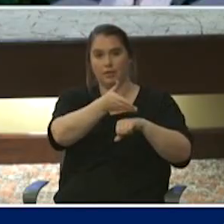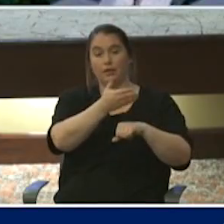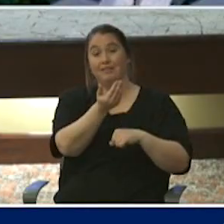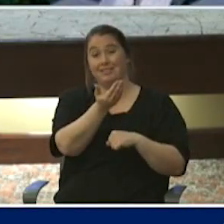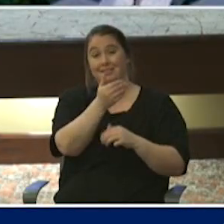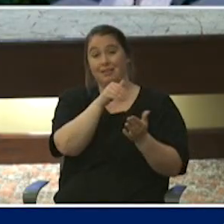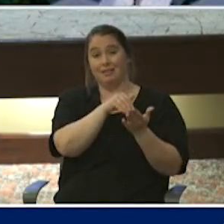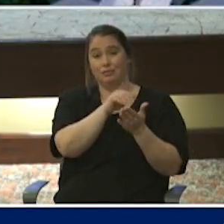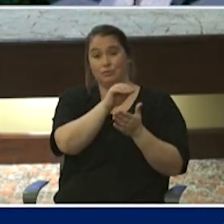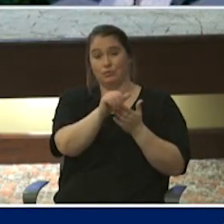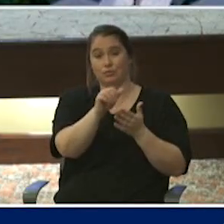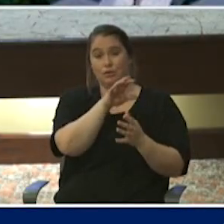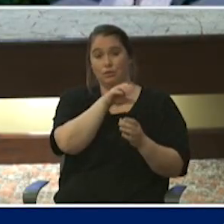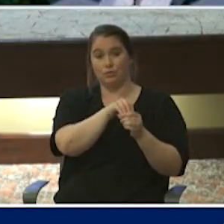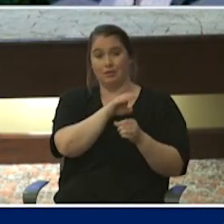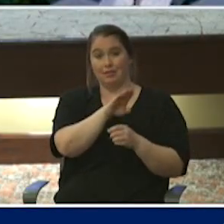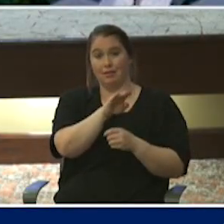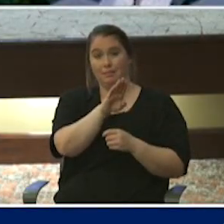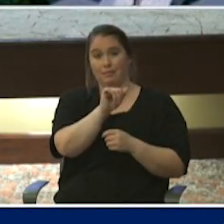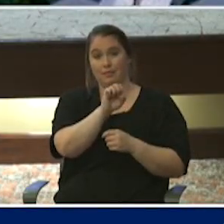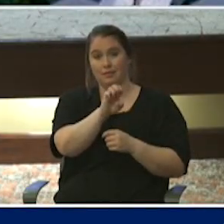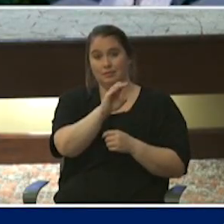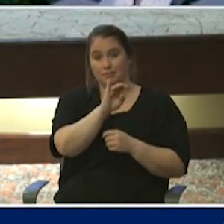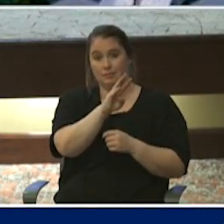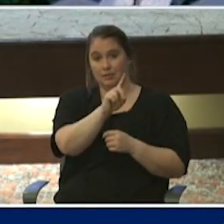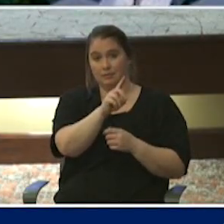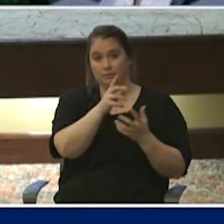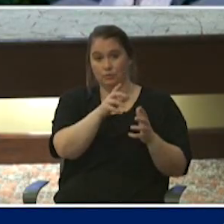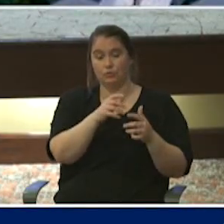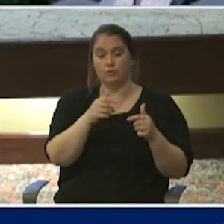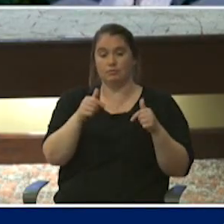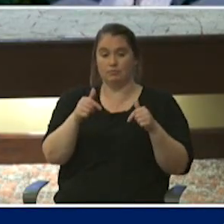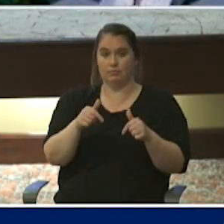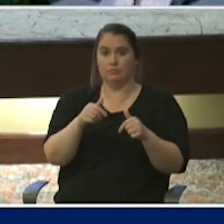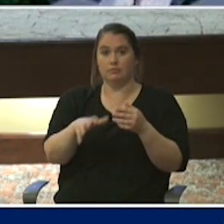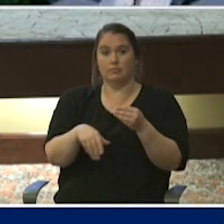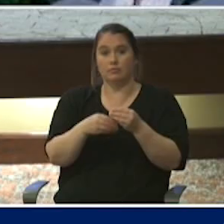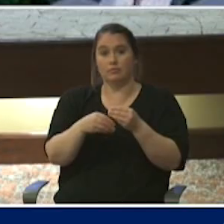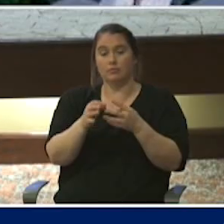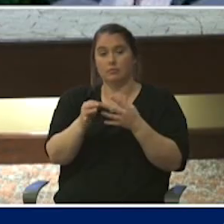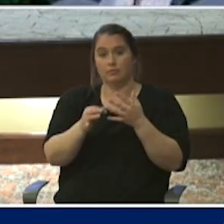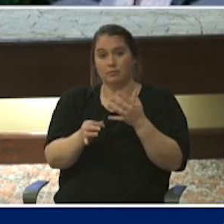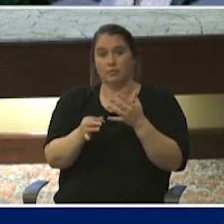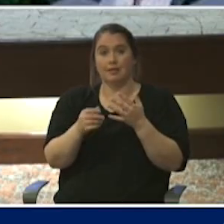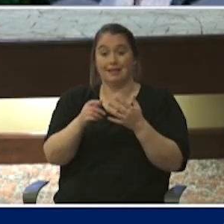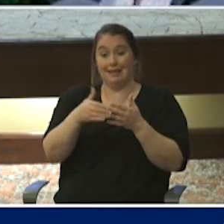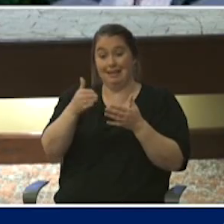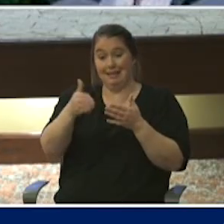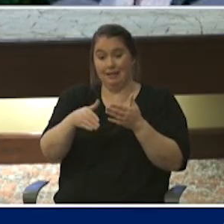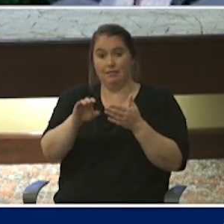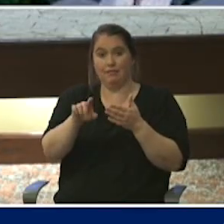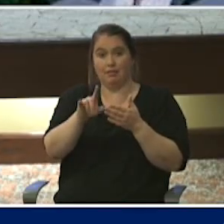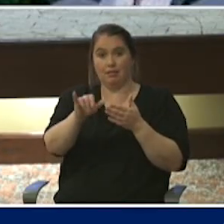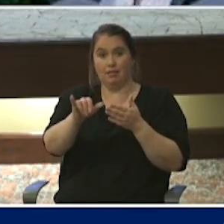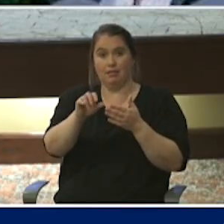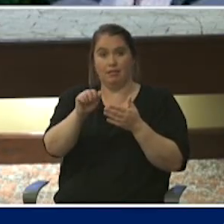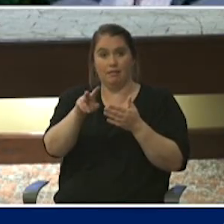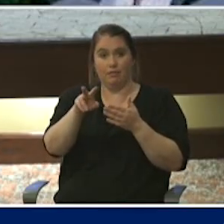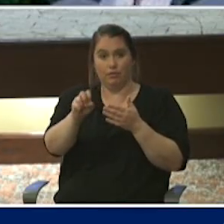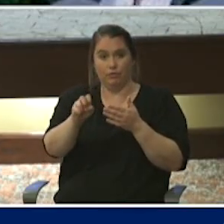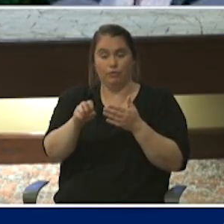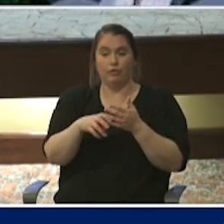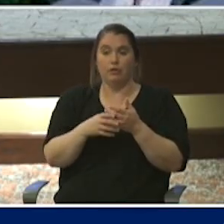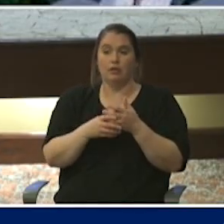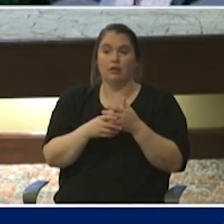$15,000 is included in the base. And here is the plaza. Now this is at the end of Clay Avenue, and this would